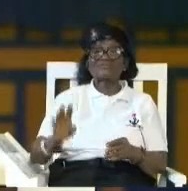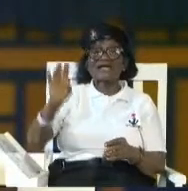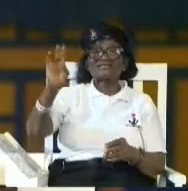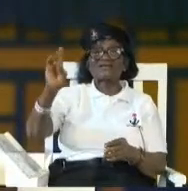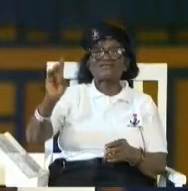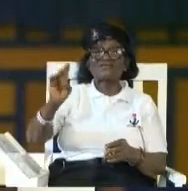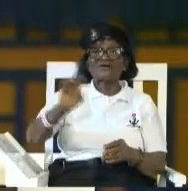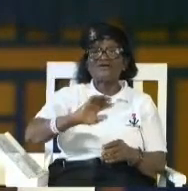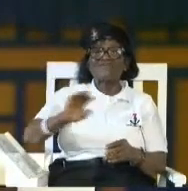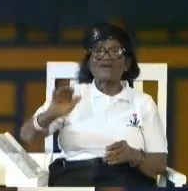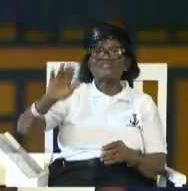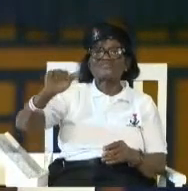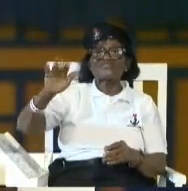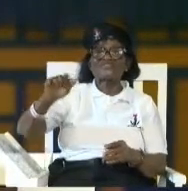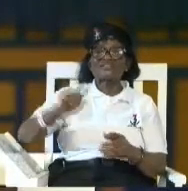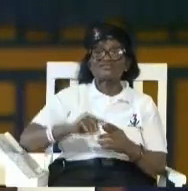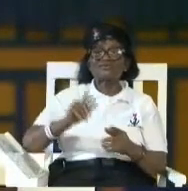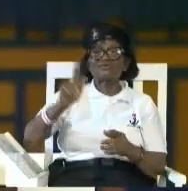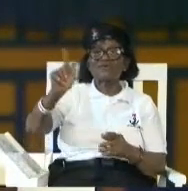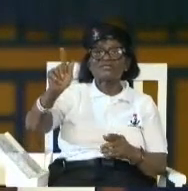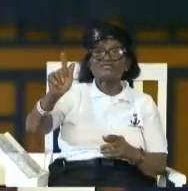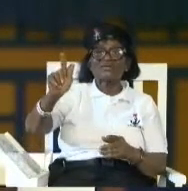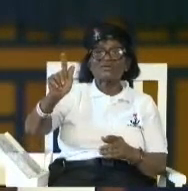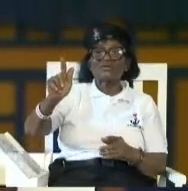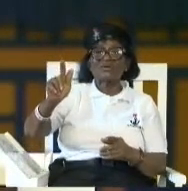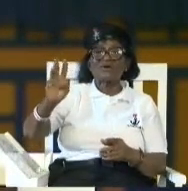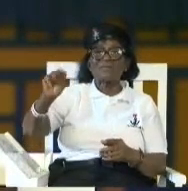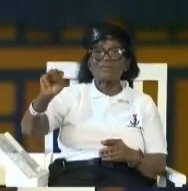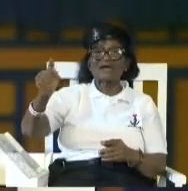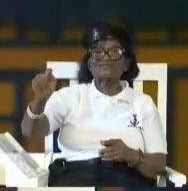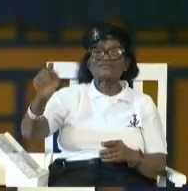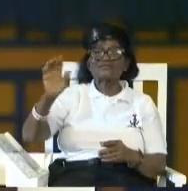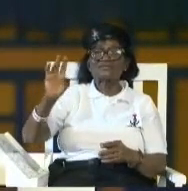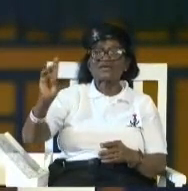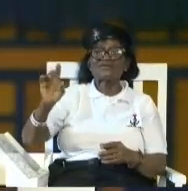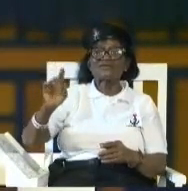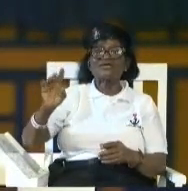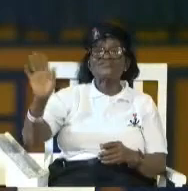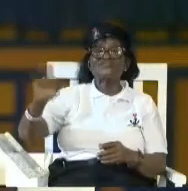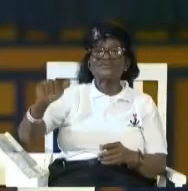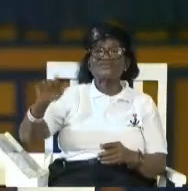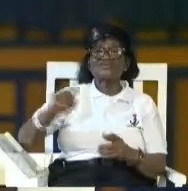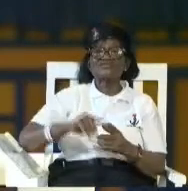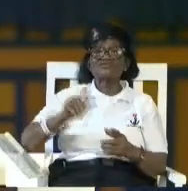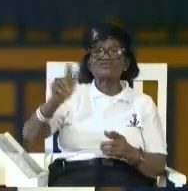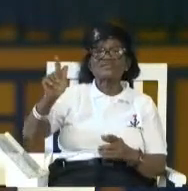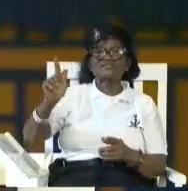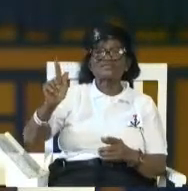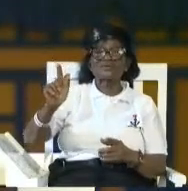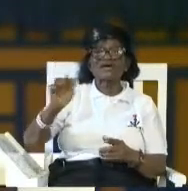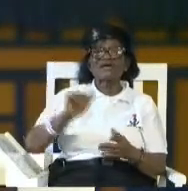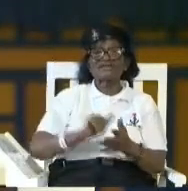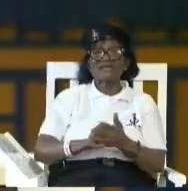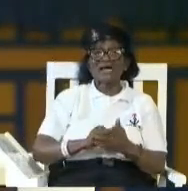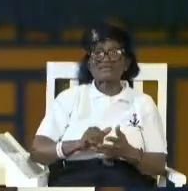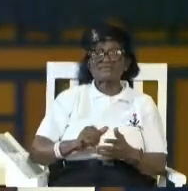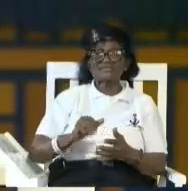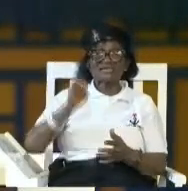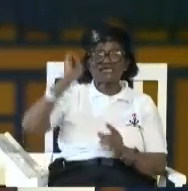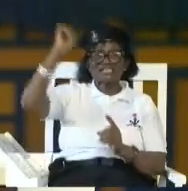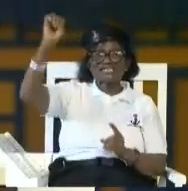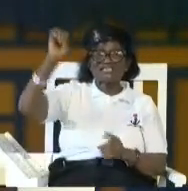verse 15 to 21, Matthew 7, 15 to 21, that he